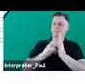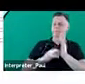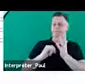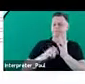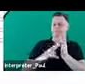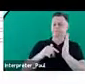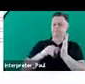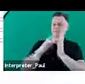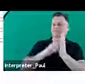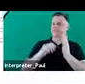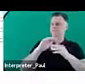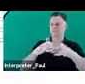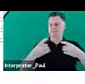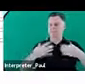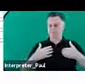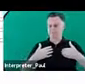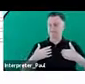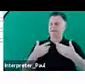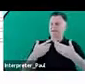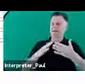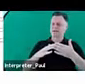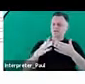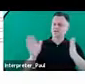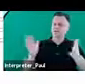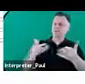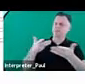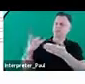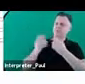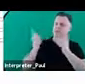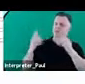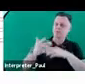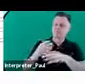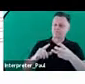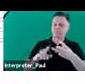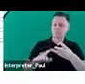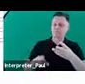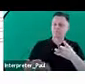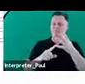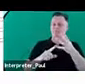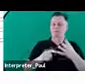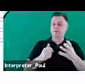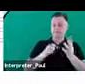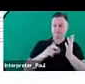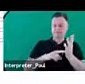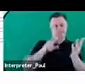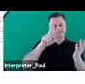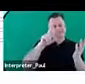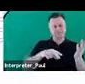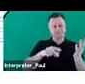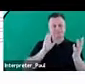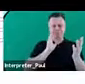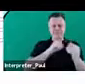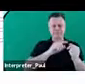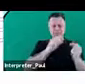of being open and how they can be open with an employer. It's about accounting for differences on their CV, and it's about